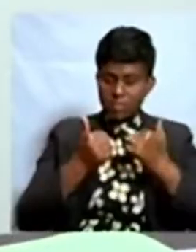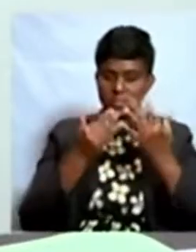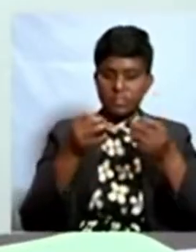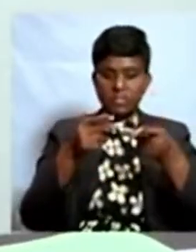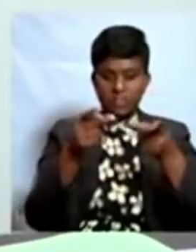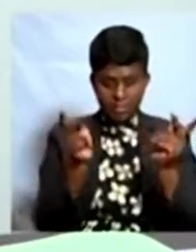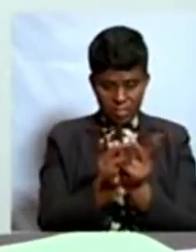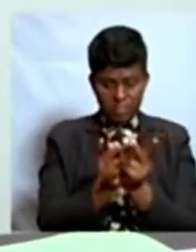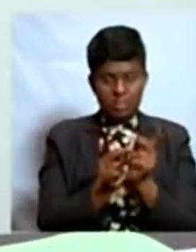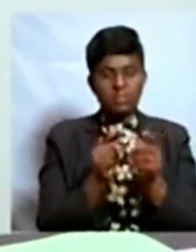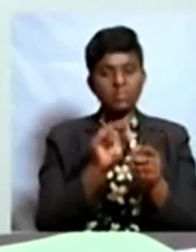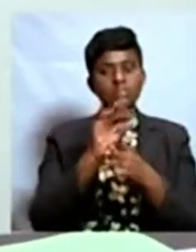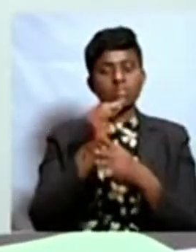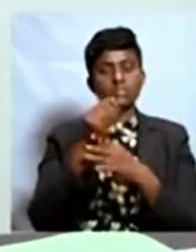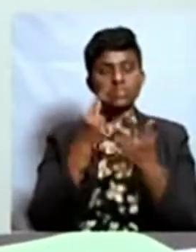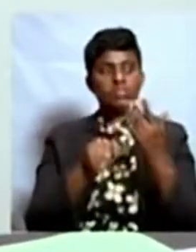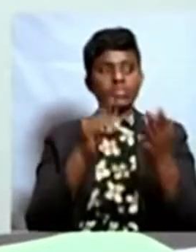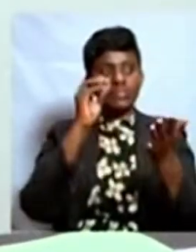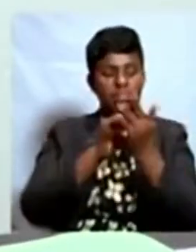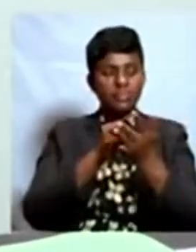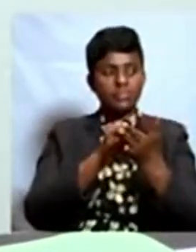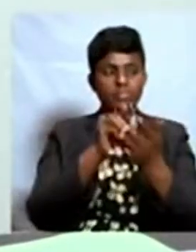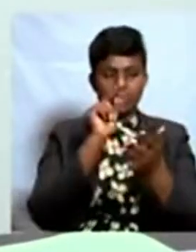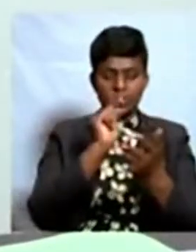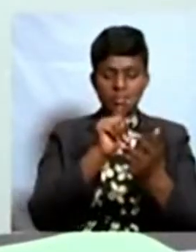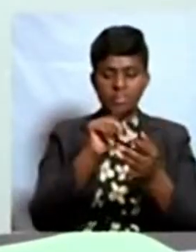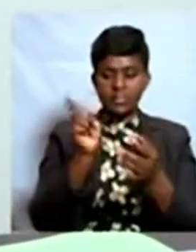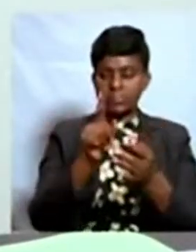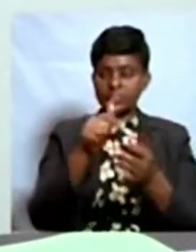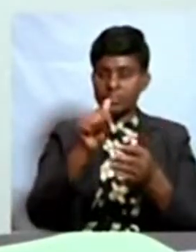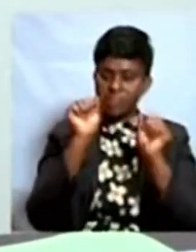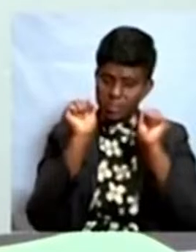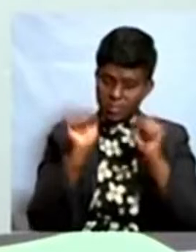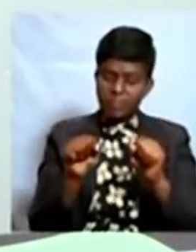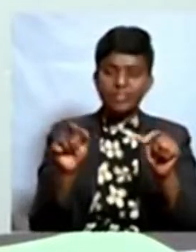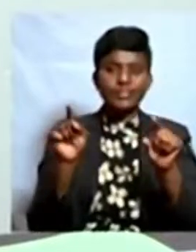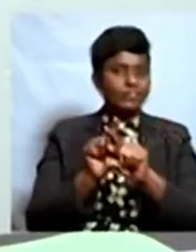position ZAST or put ZAST in a position where it would be able to,